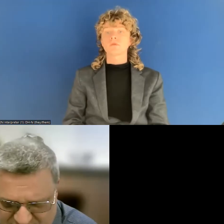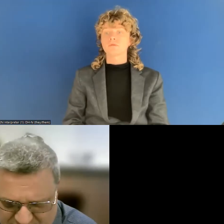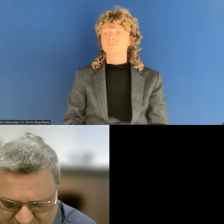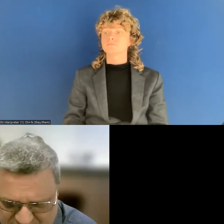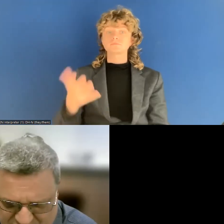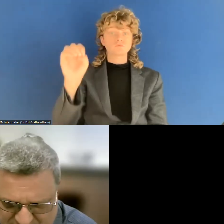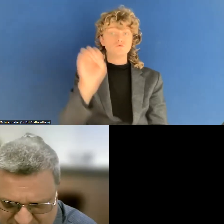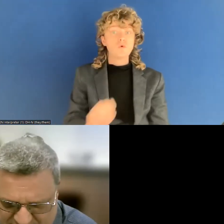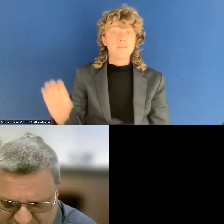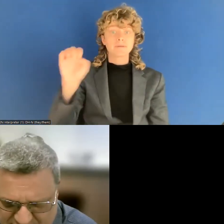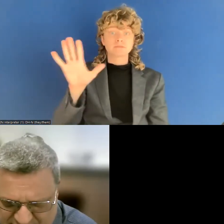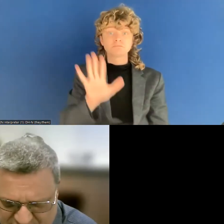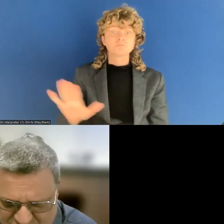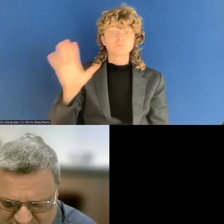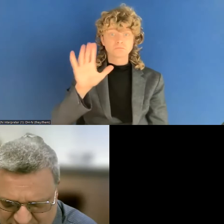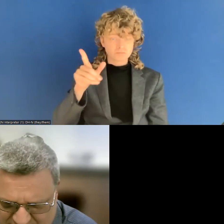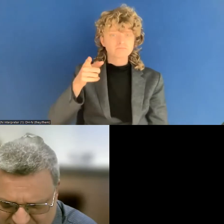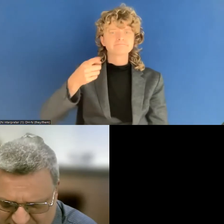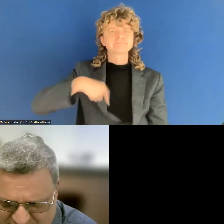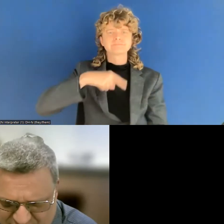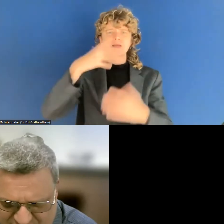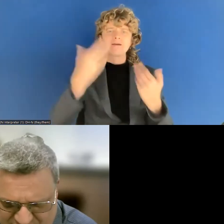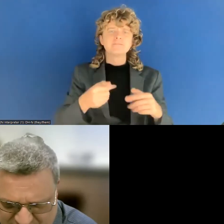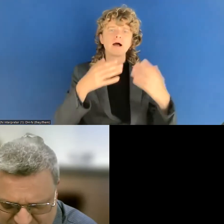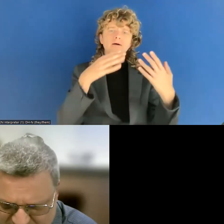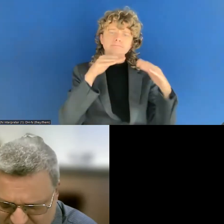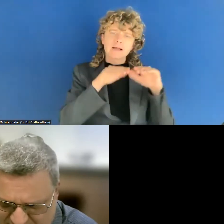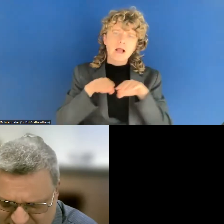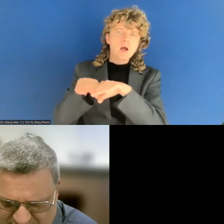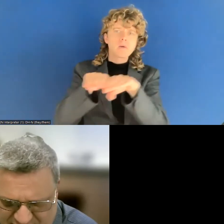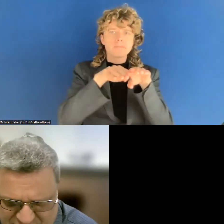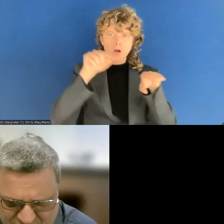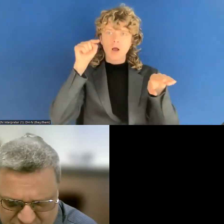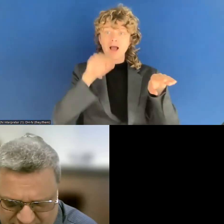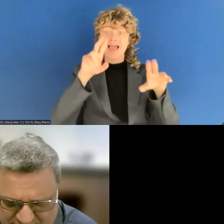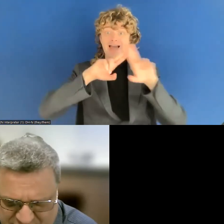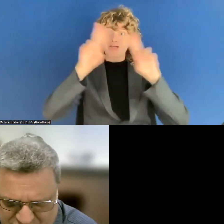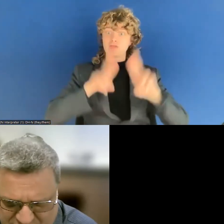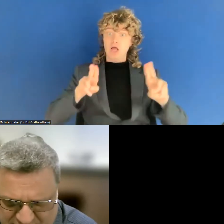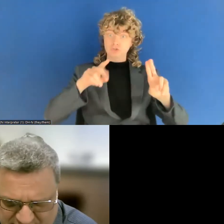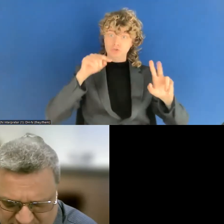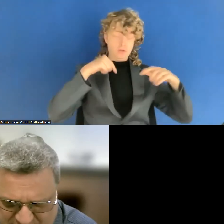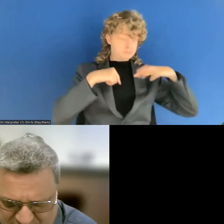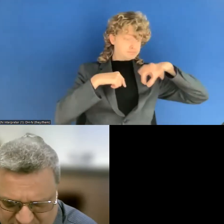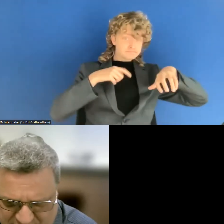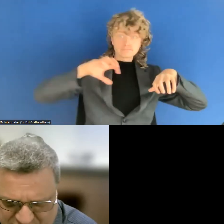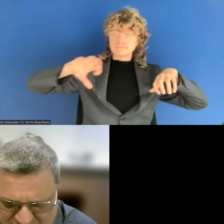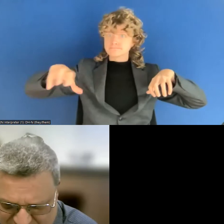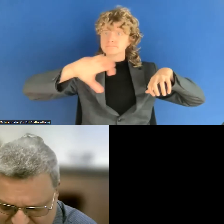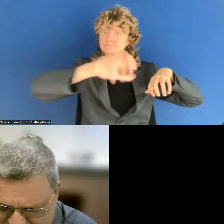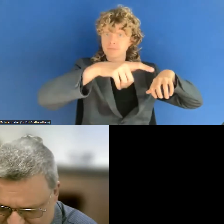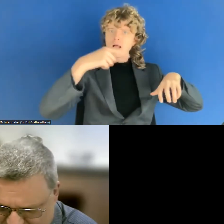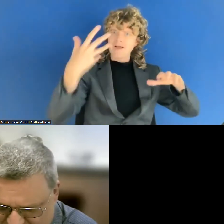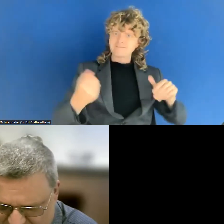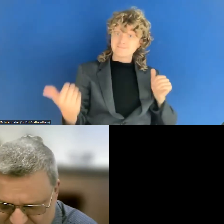organizations has a counterpart on the international level, and on this level there is already a certain alignment